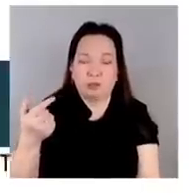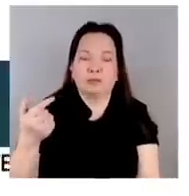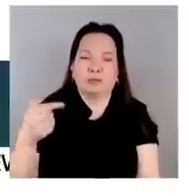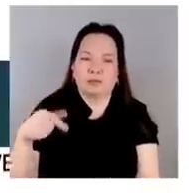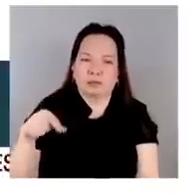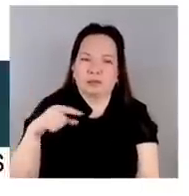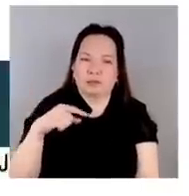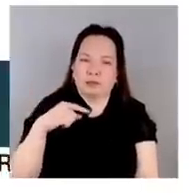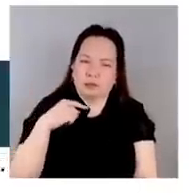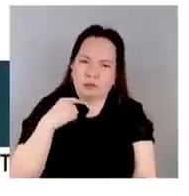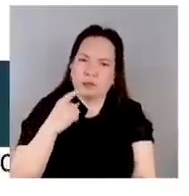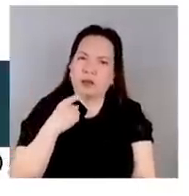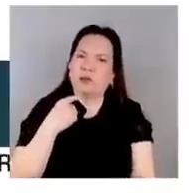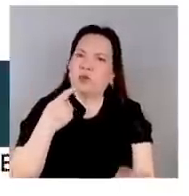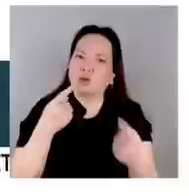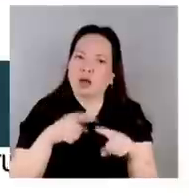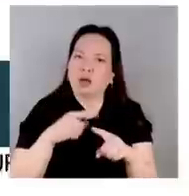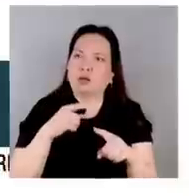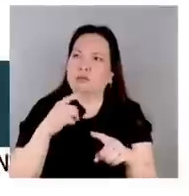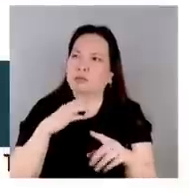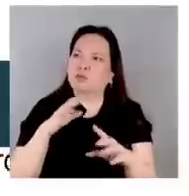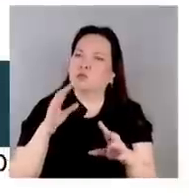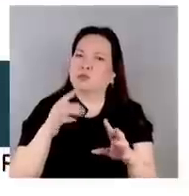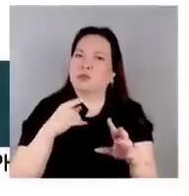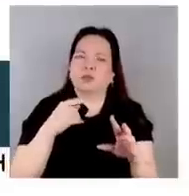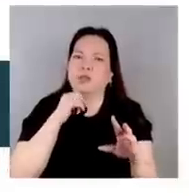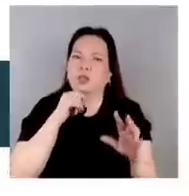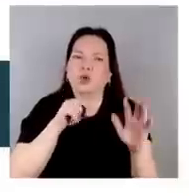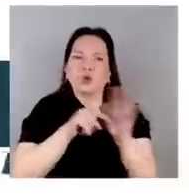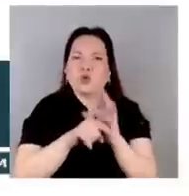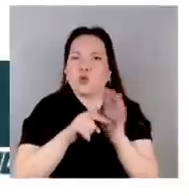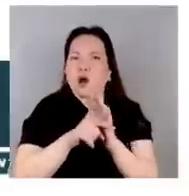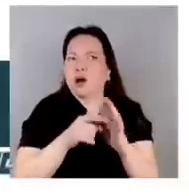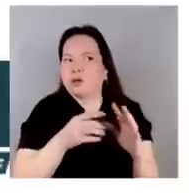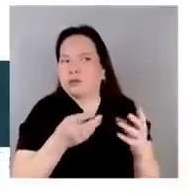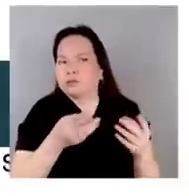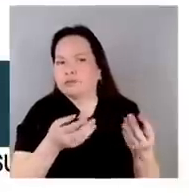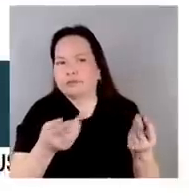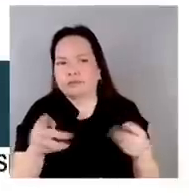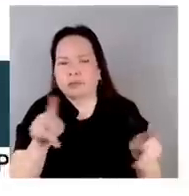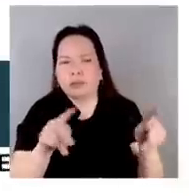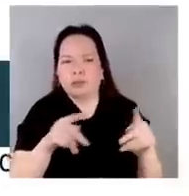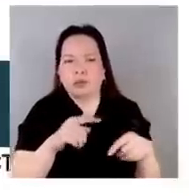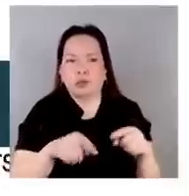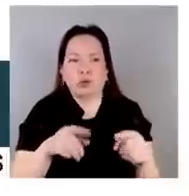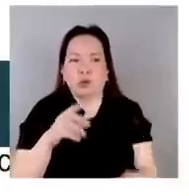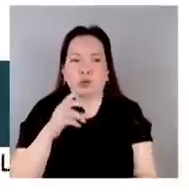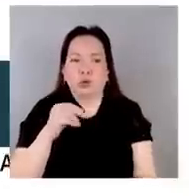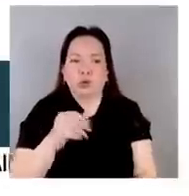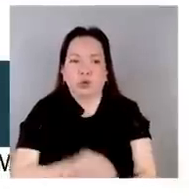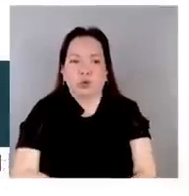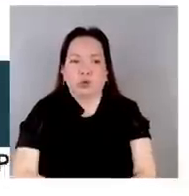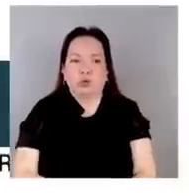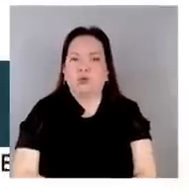is a crime against humanity when in fact it was a war against a crime that was happening then.